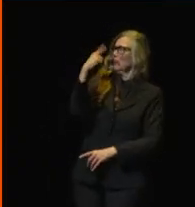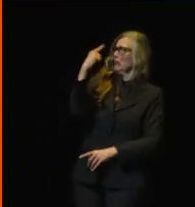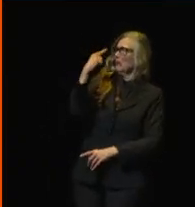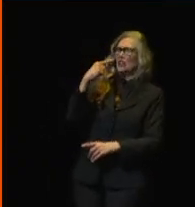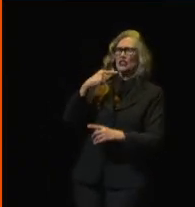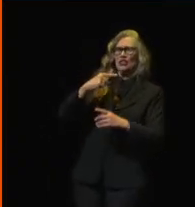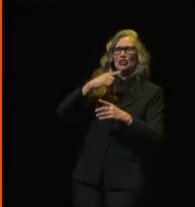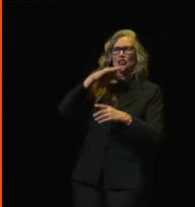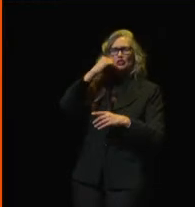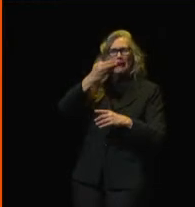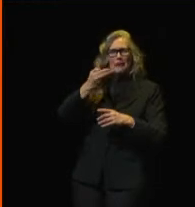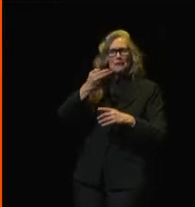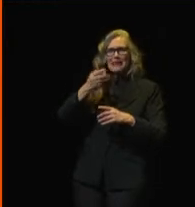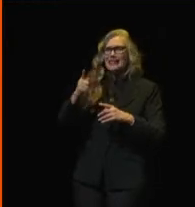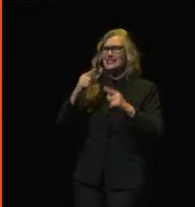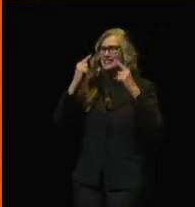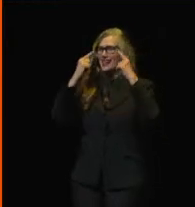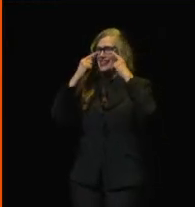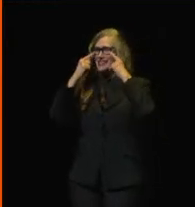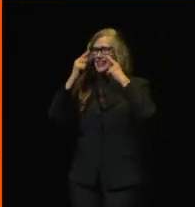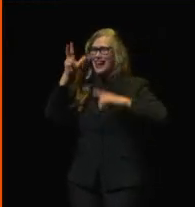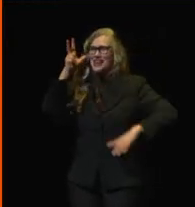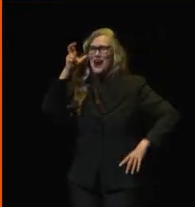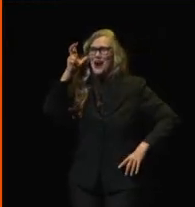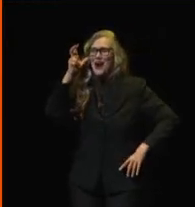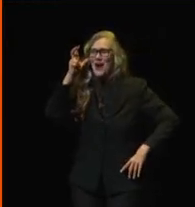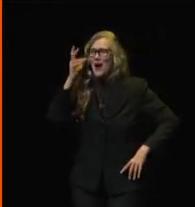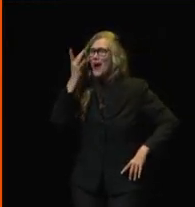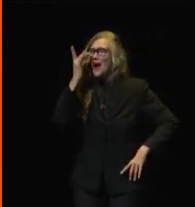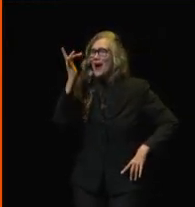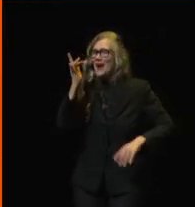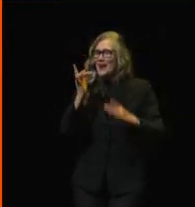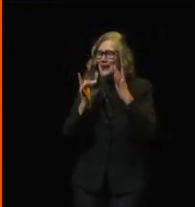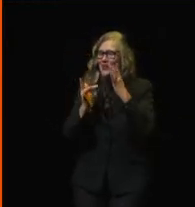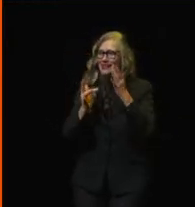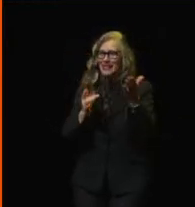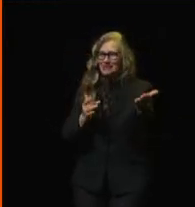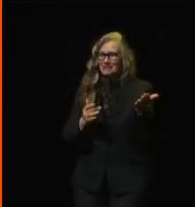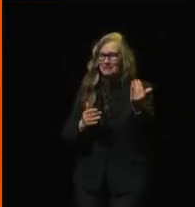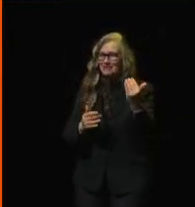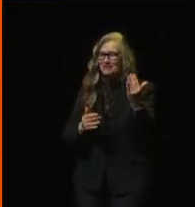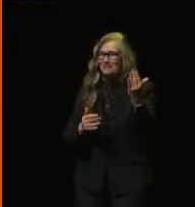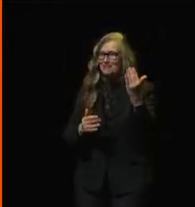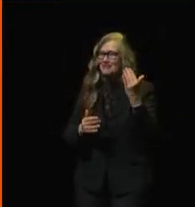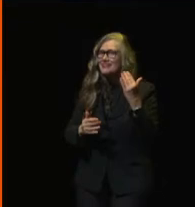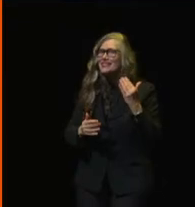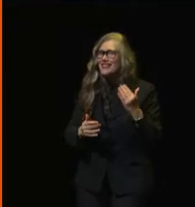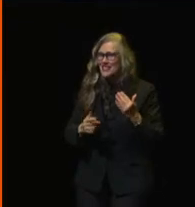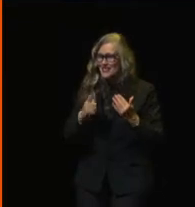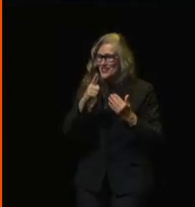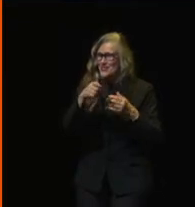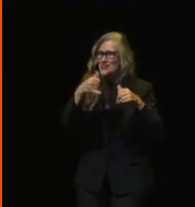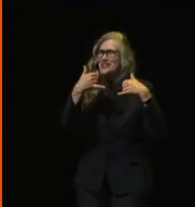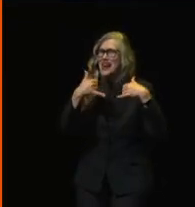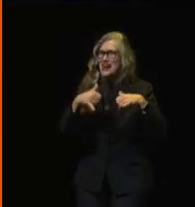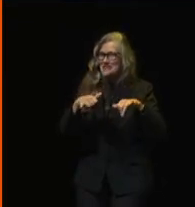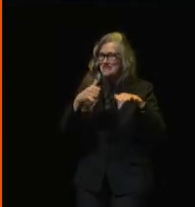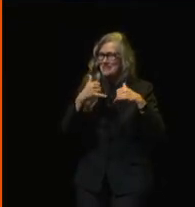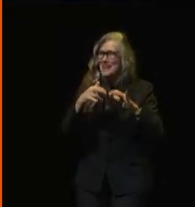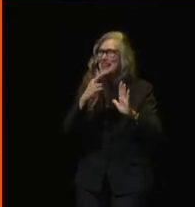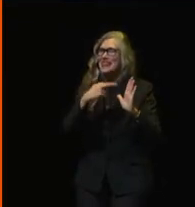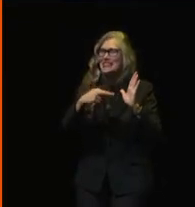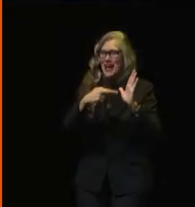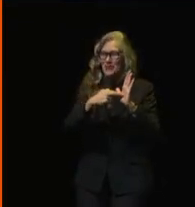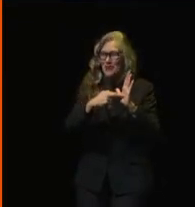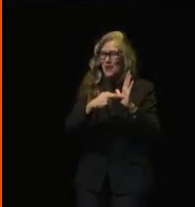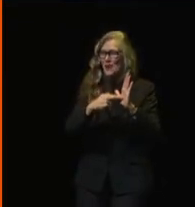that devious glint in his eyes when he smiled, he invited us into the role that we can play in fighting